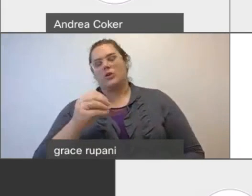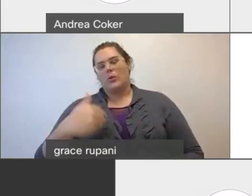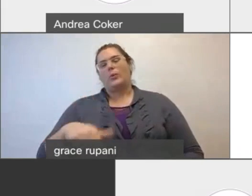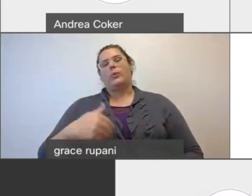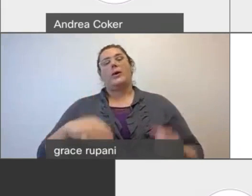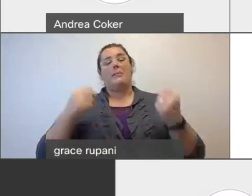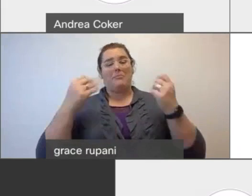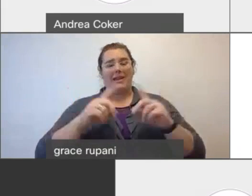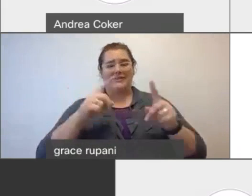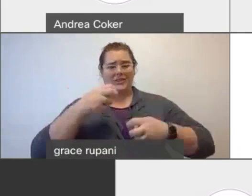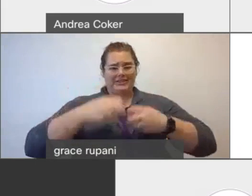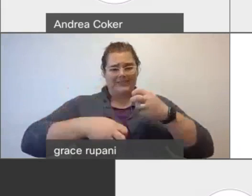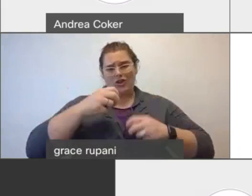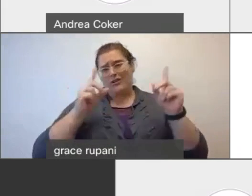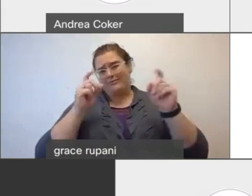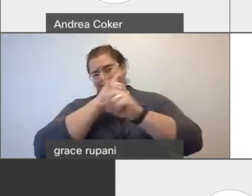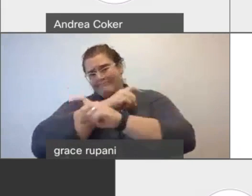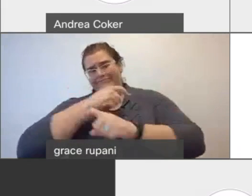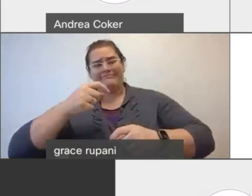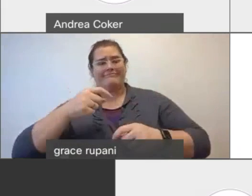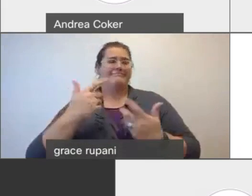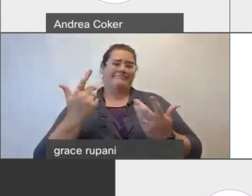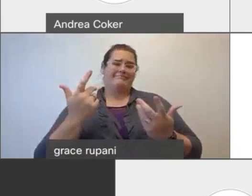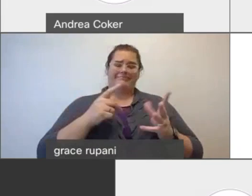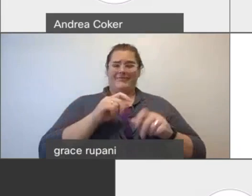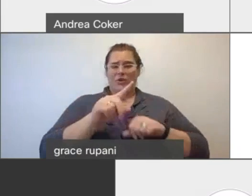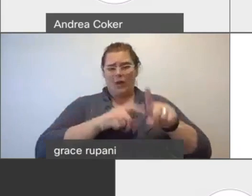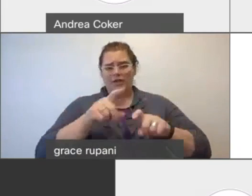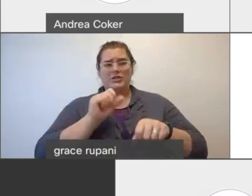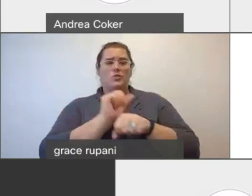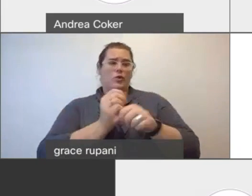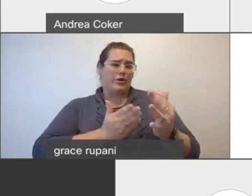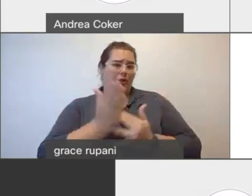about what it means regarding this question of,